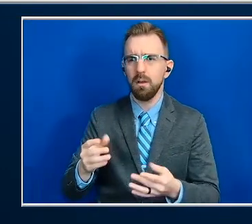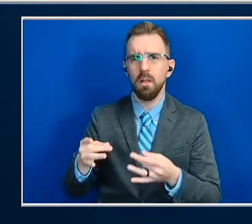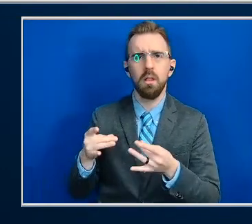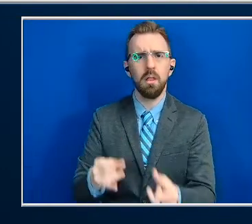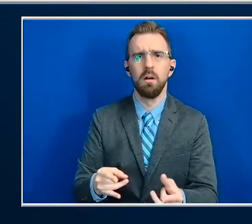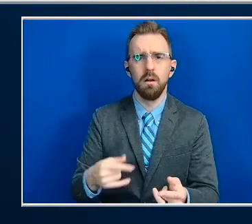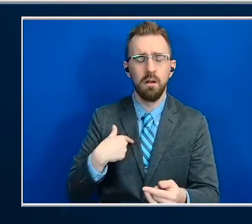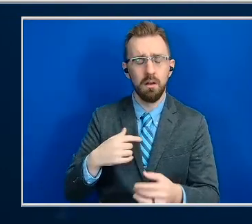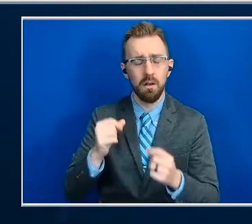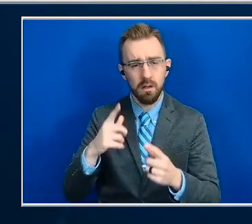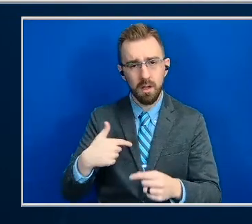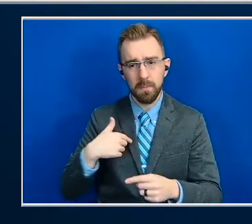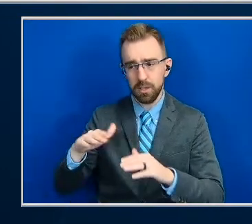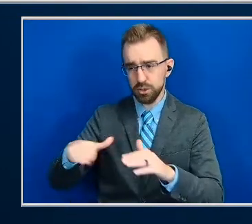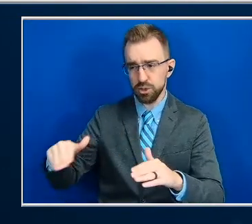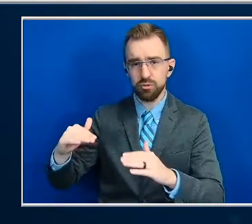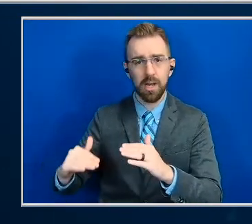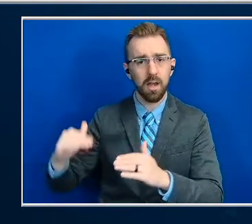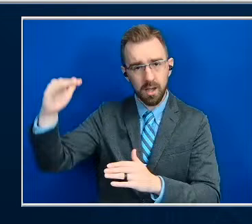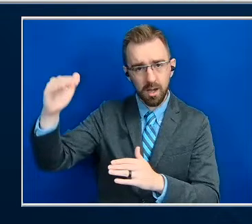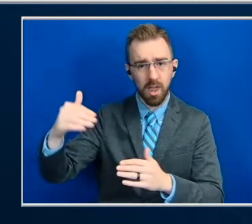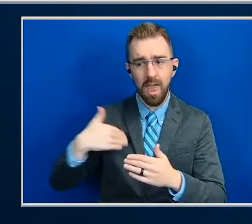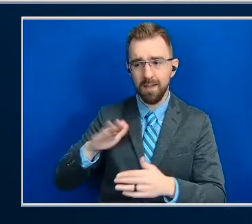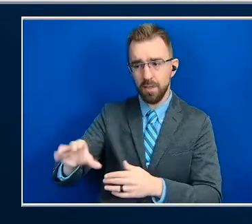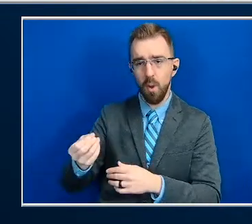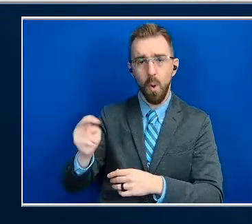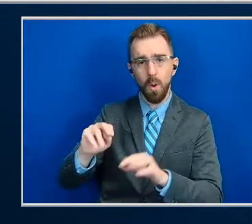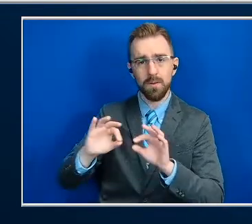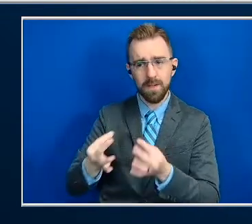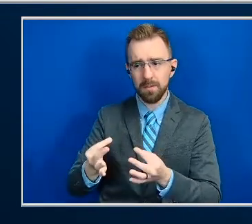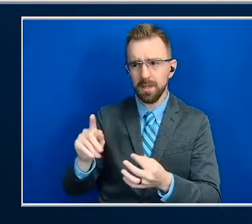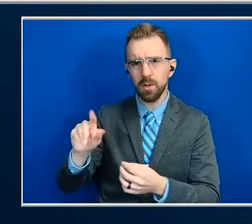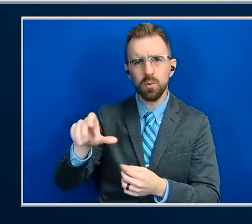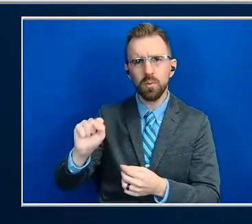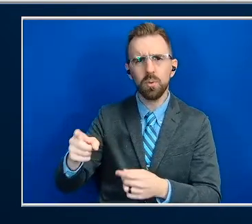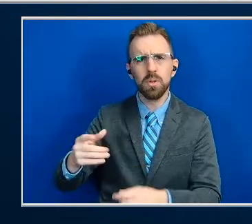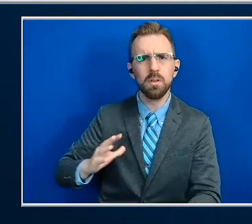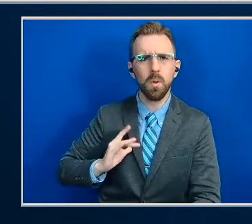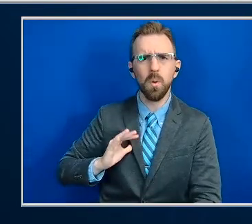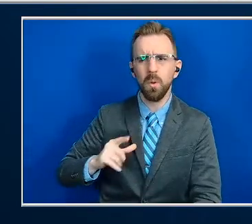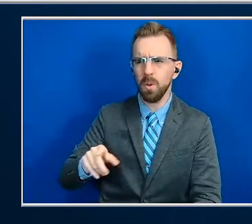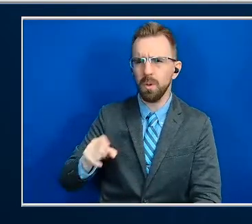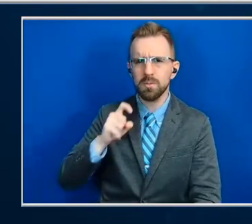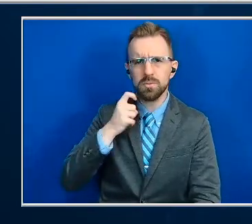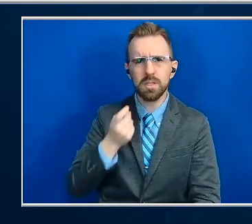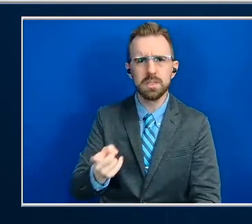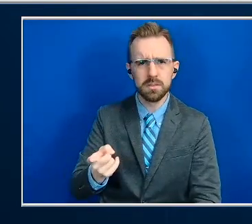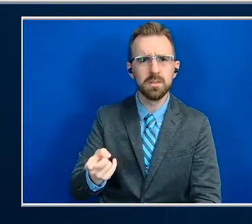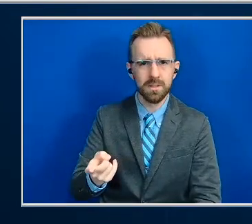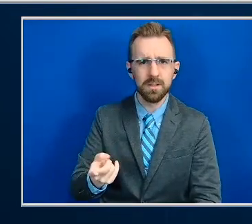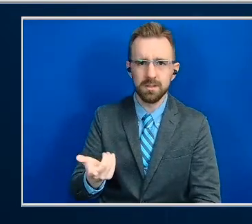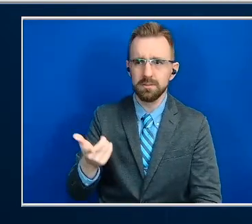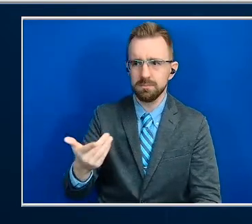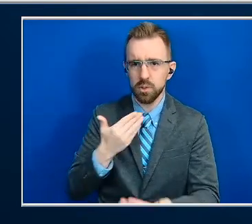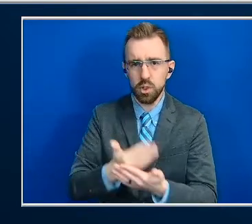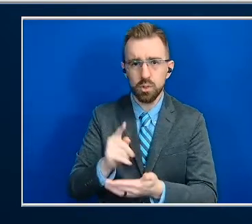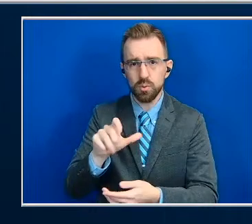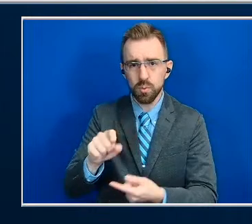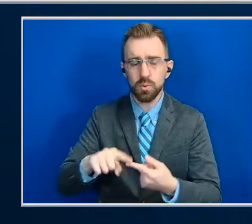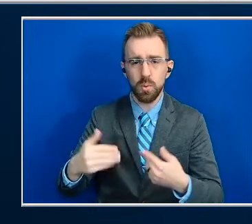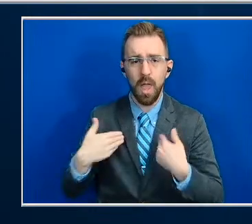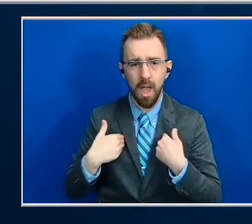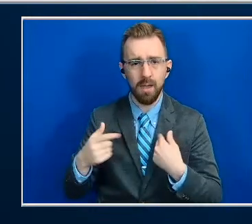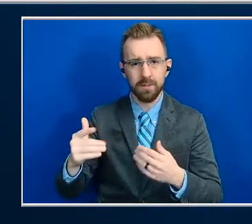children started having their own families, what great tools they have now at their disposal. There has been a huge advancement